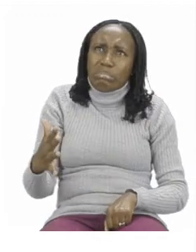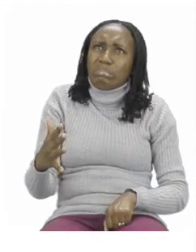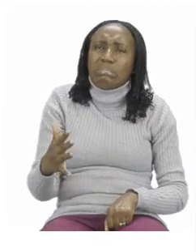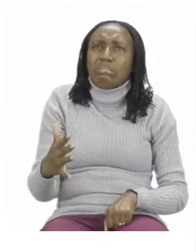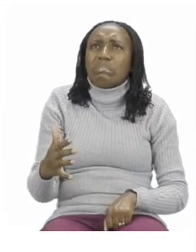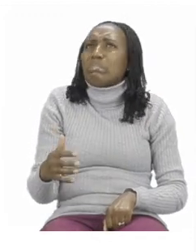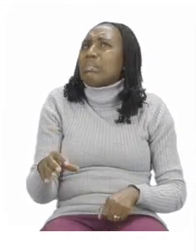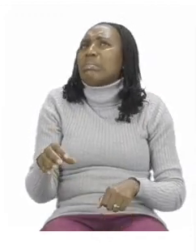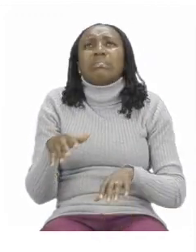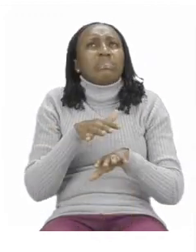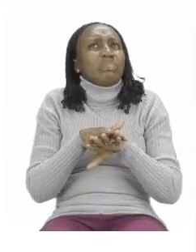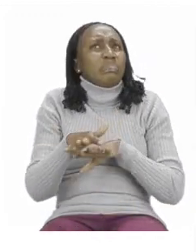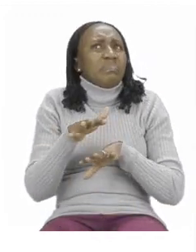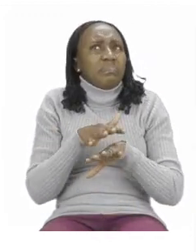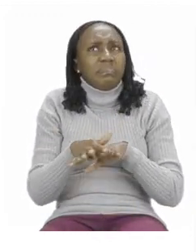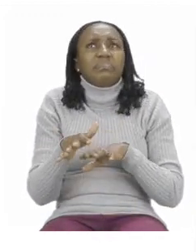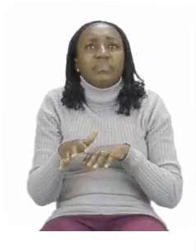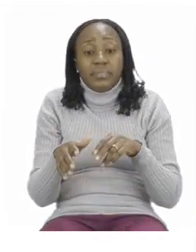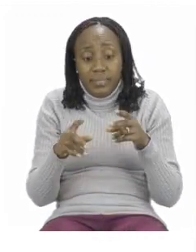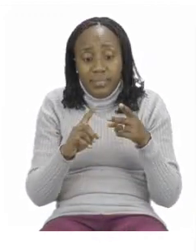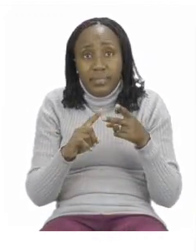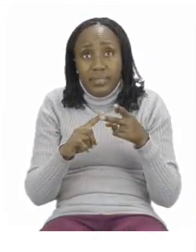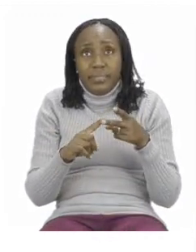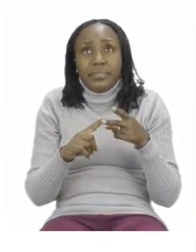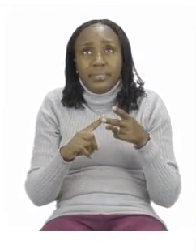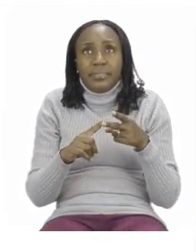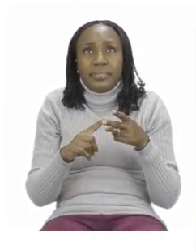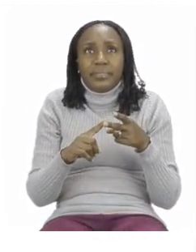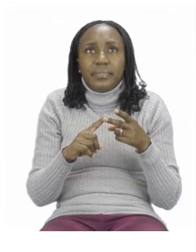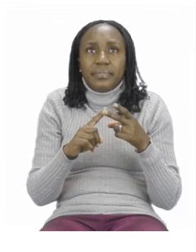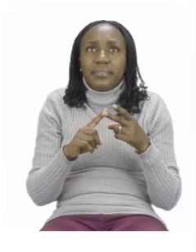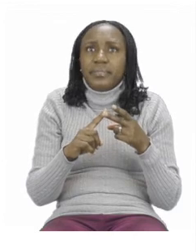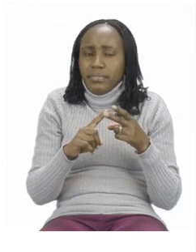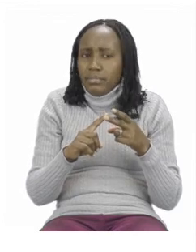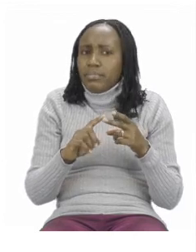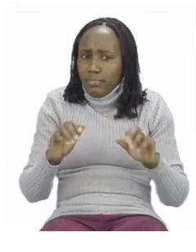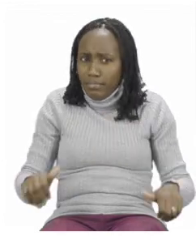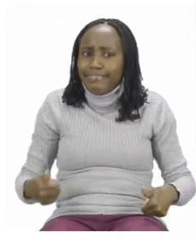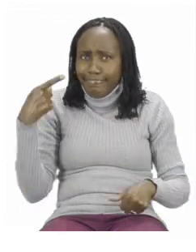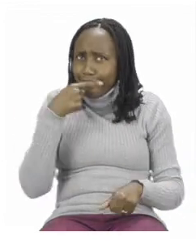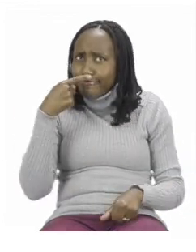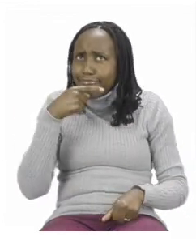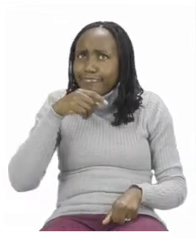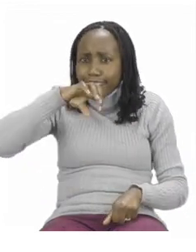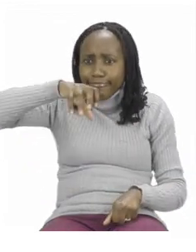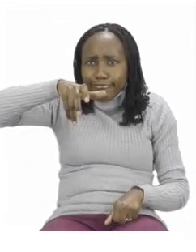closed? And then in the second picture, is the tap open or